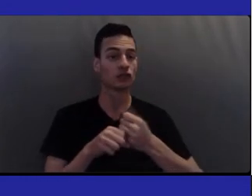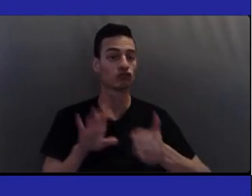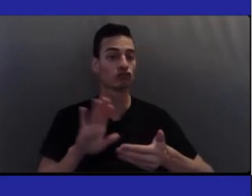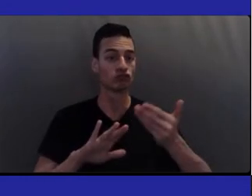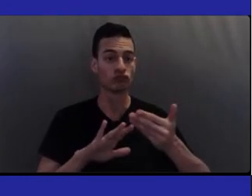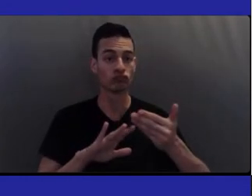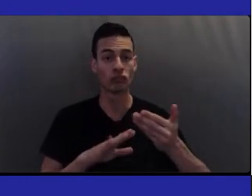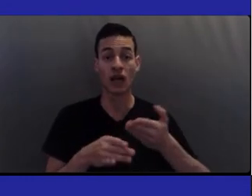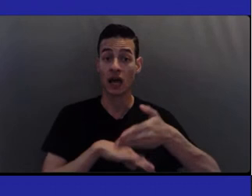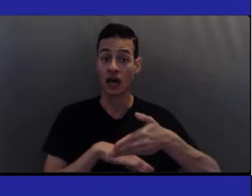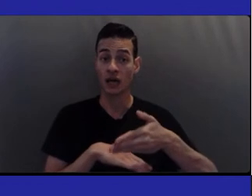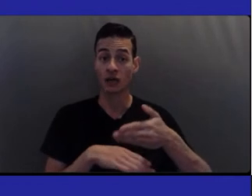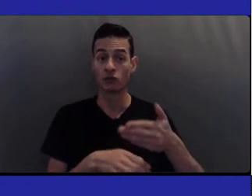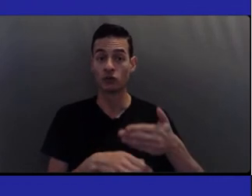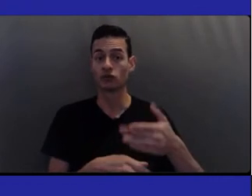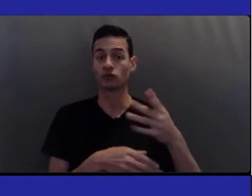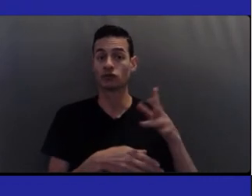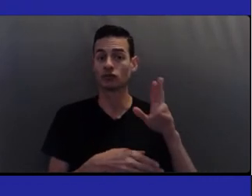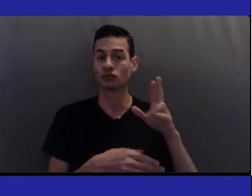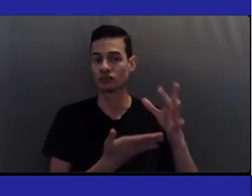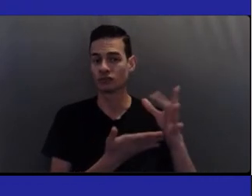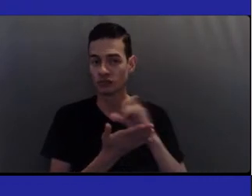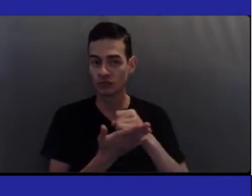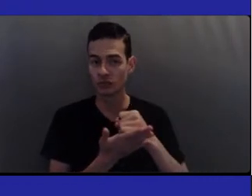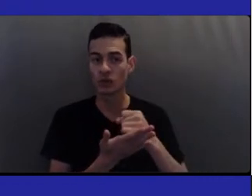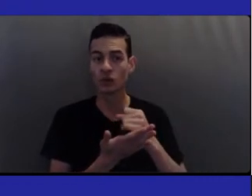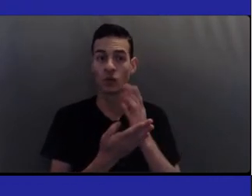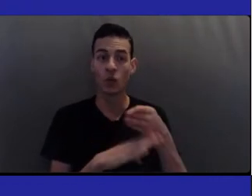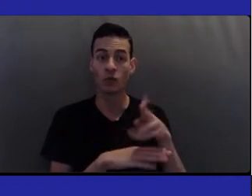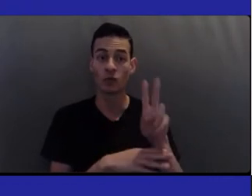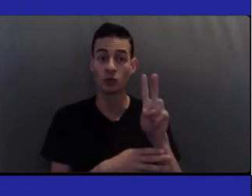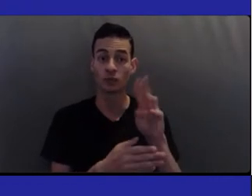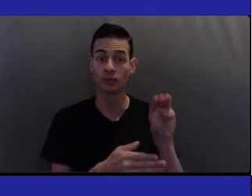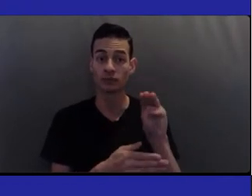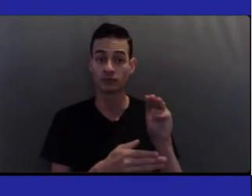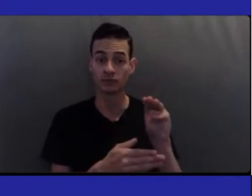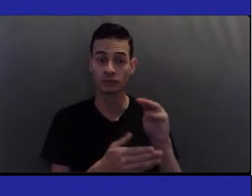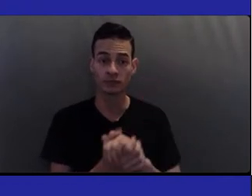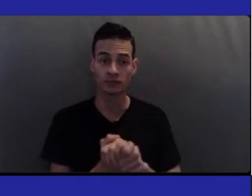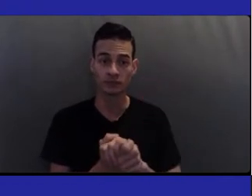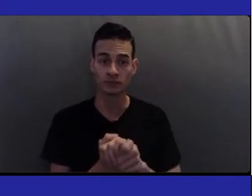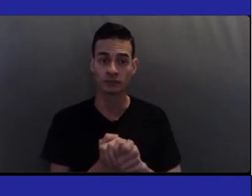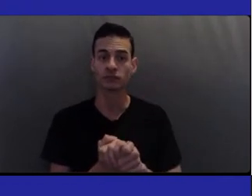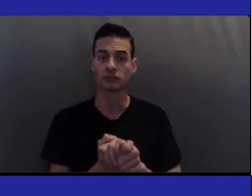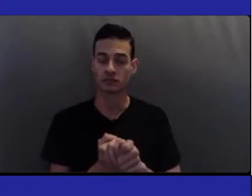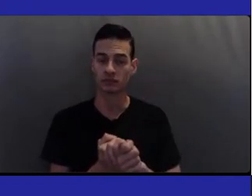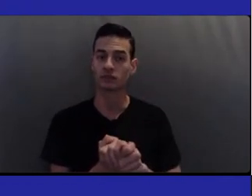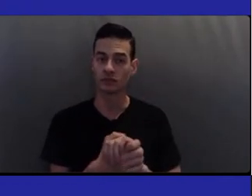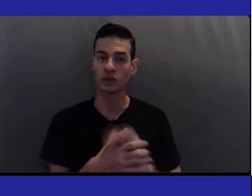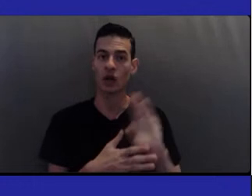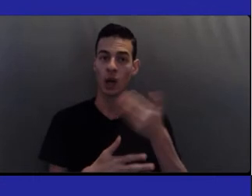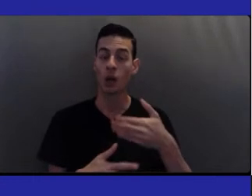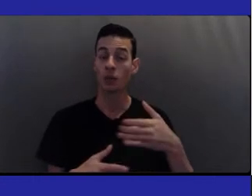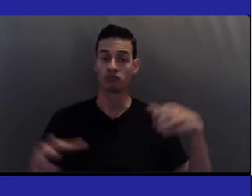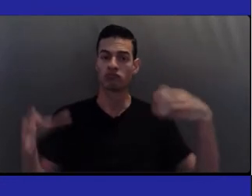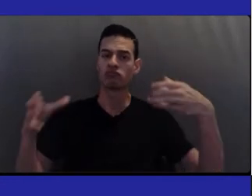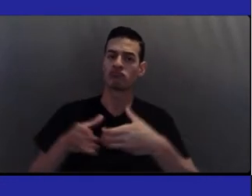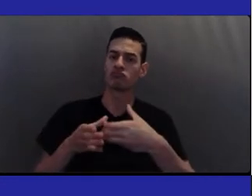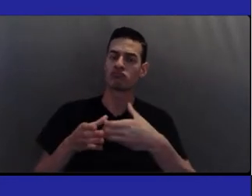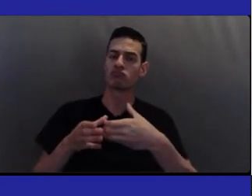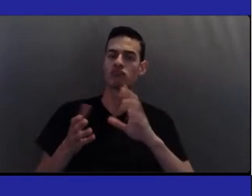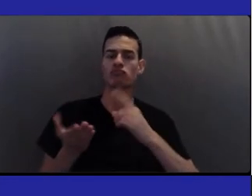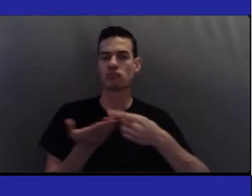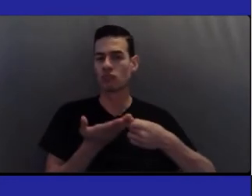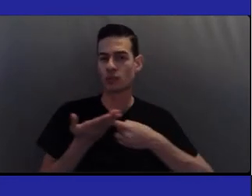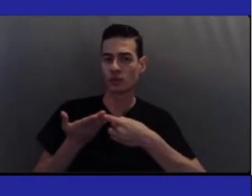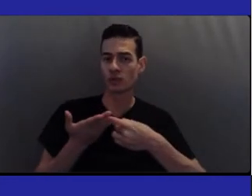million. Additional criteria, methodology, experience, and MWBE. Our evaluation committee was made up of all of our operational leaders at